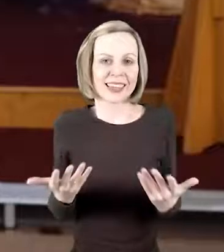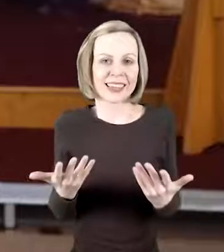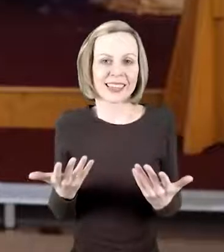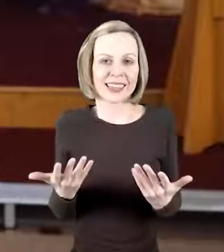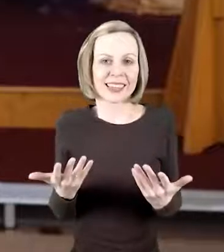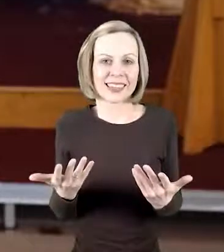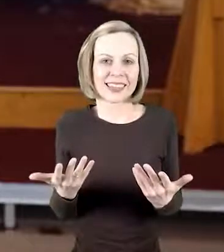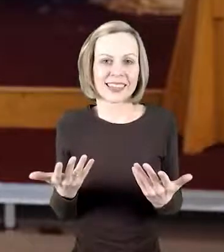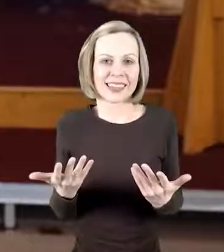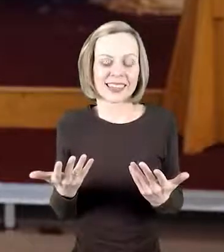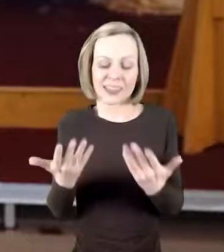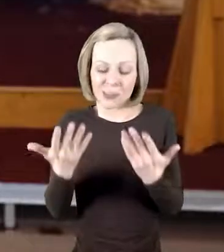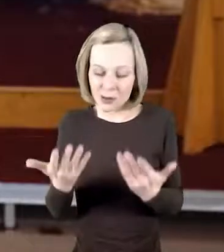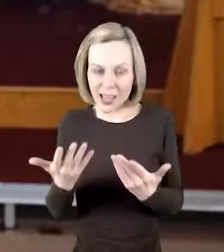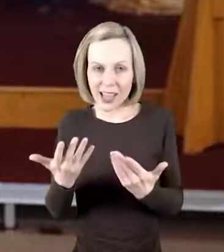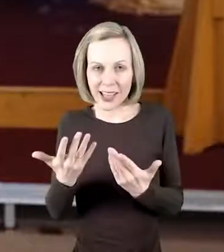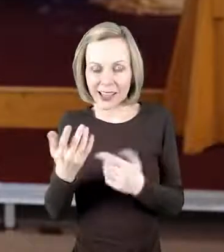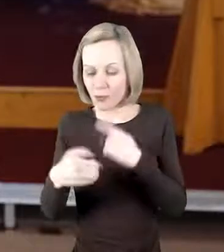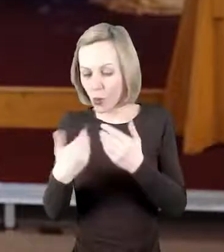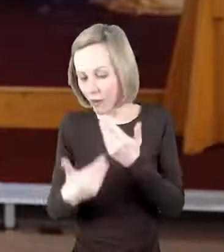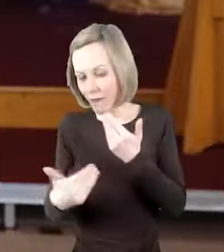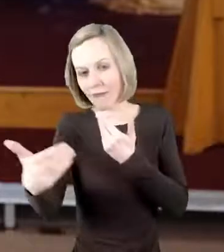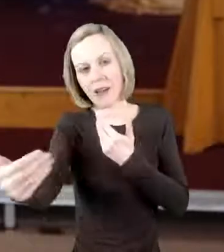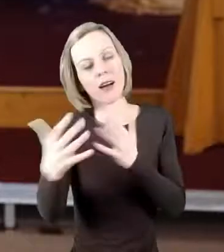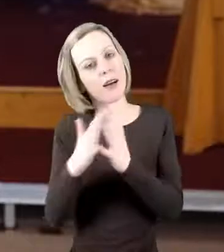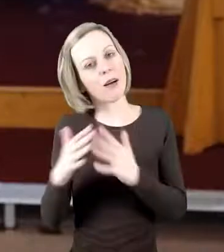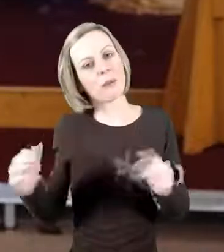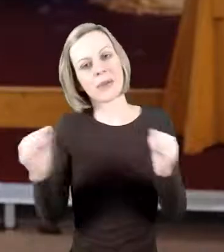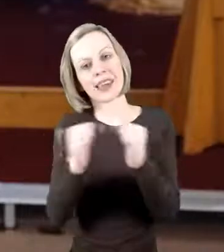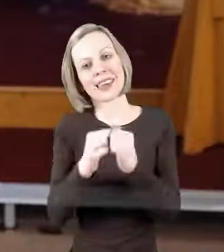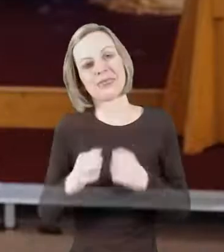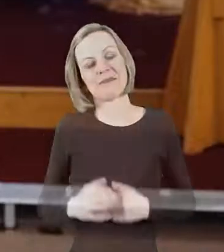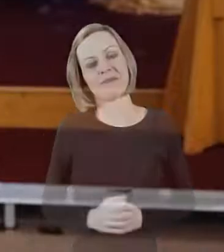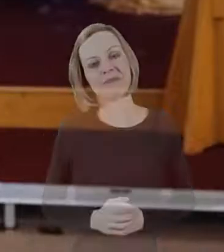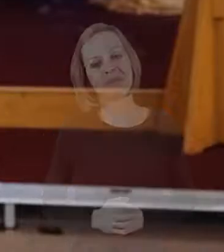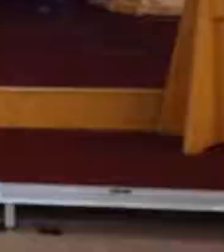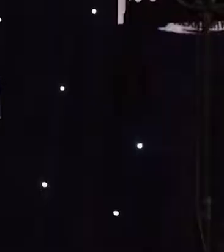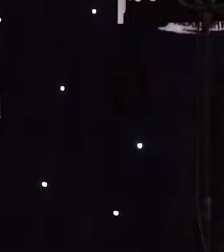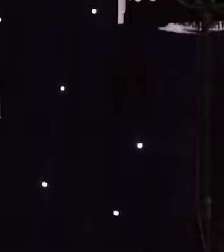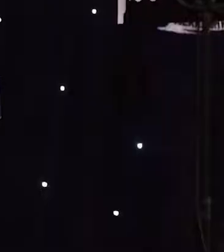this day, and always. Amen.